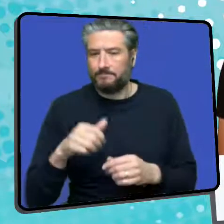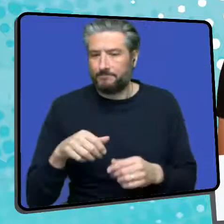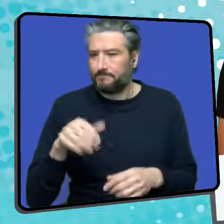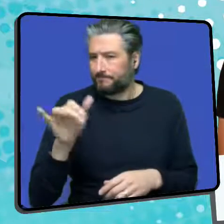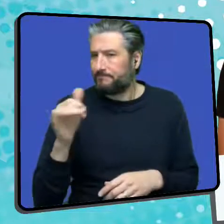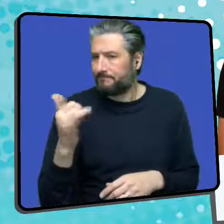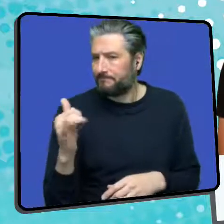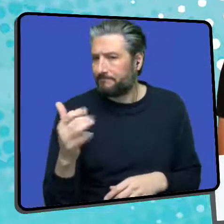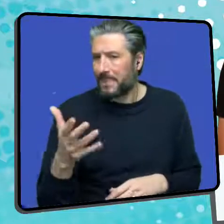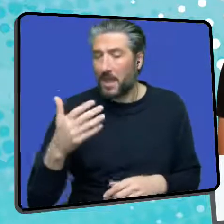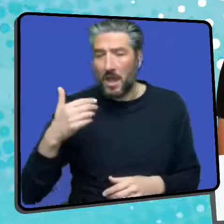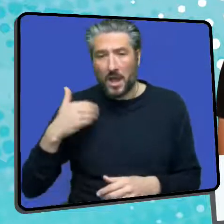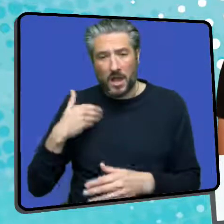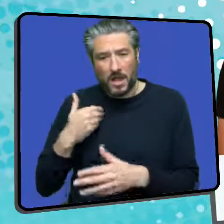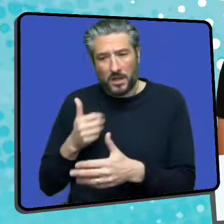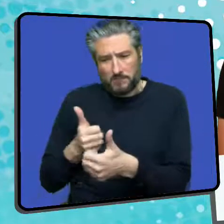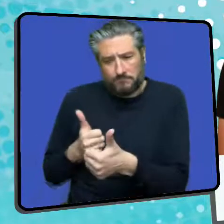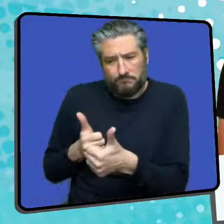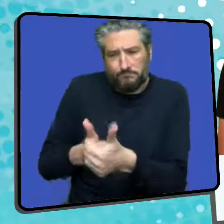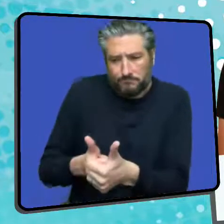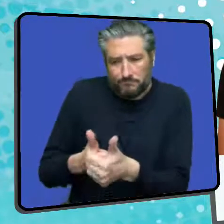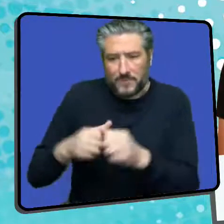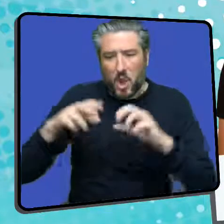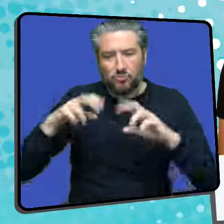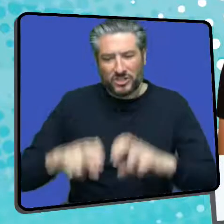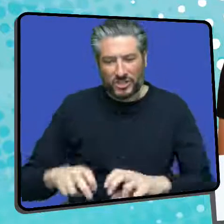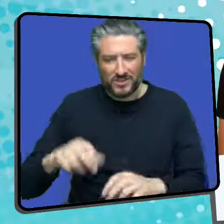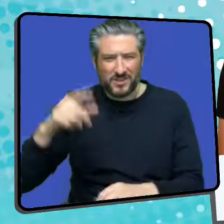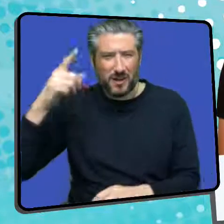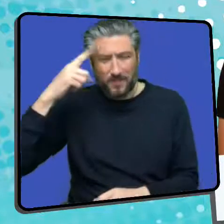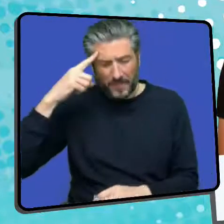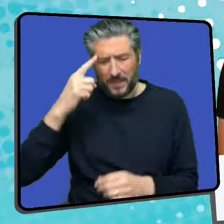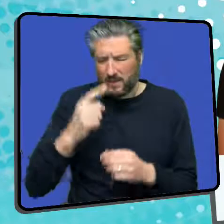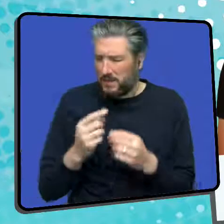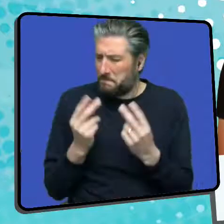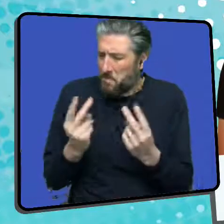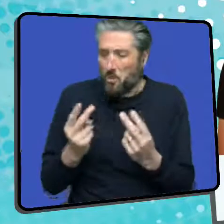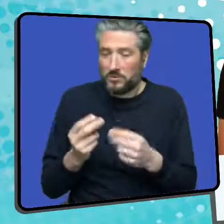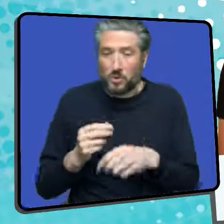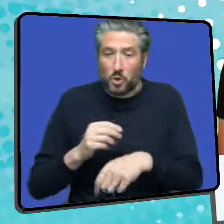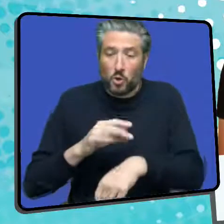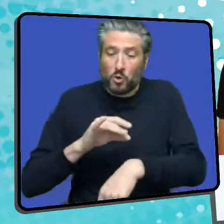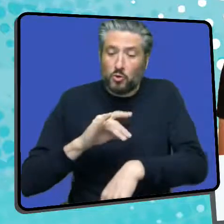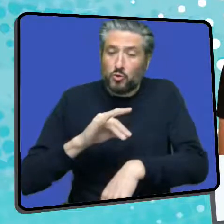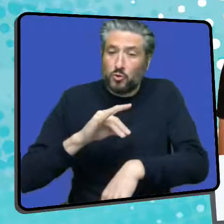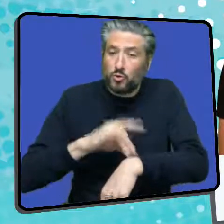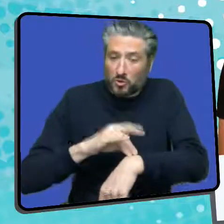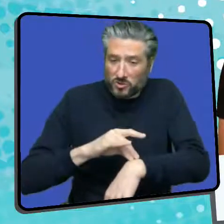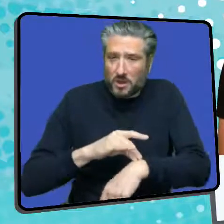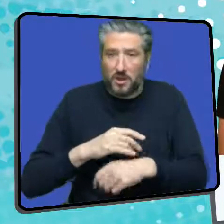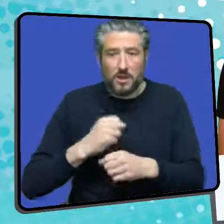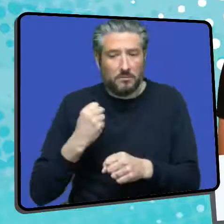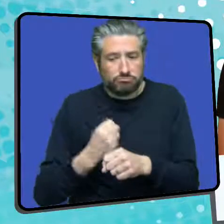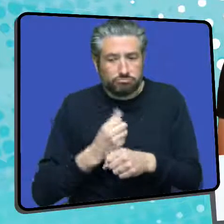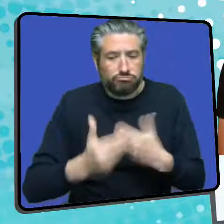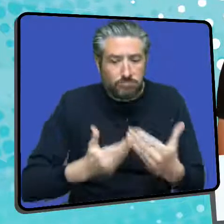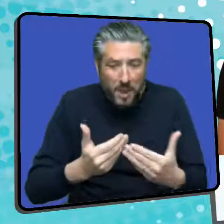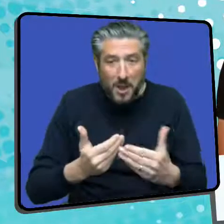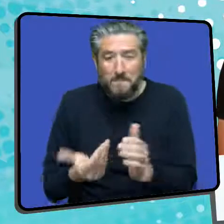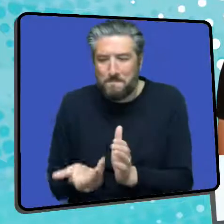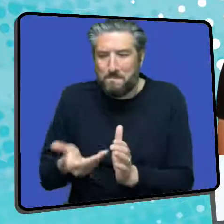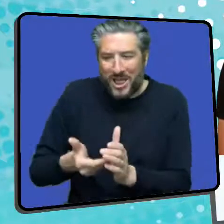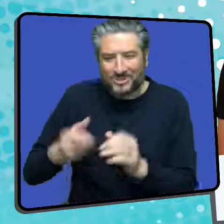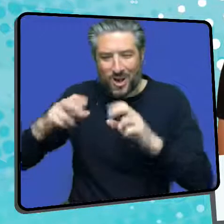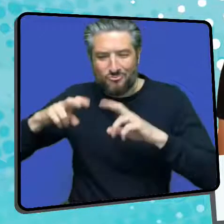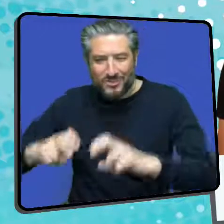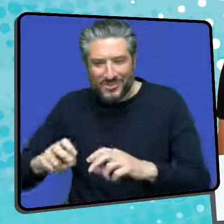it's very valuable that doctors can keep on researching while they work. And on the other hand, we want to enable the knowledge that